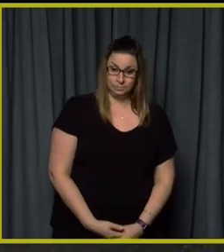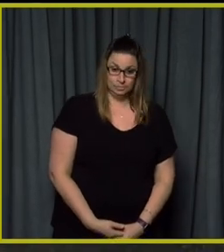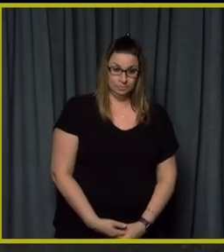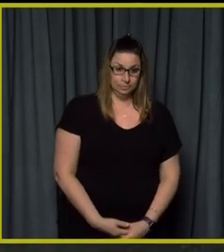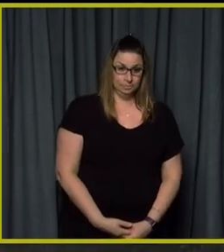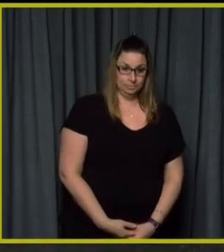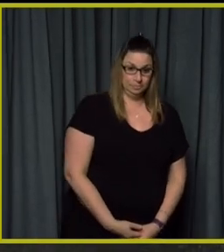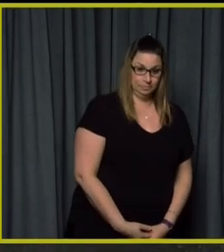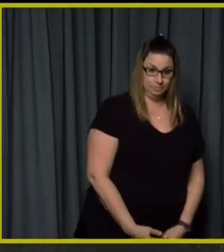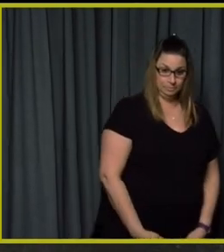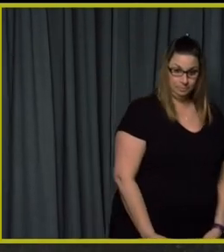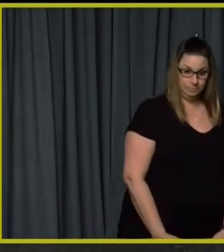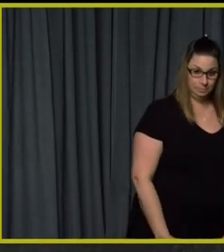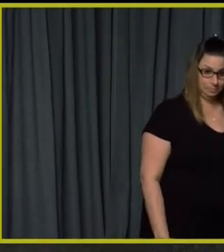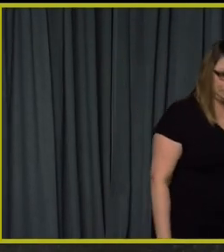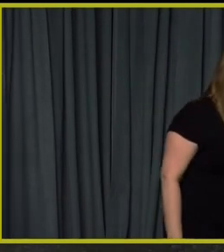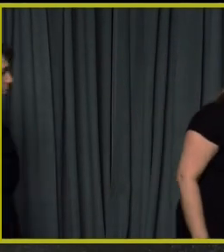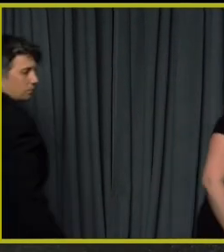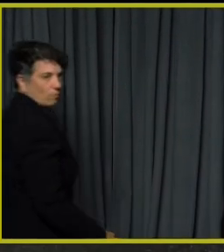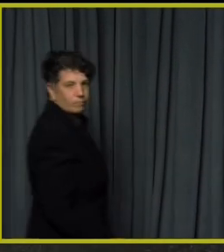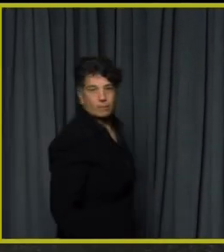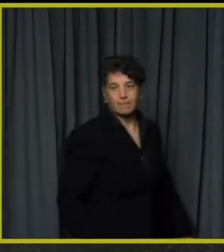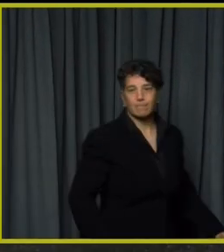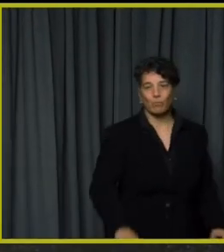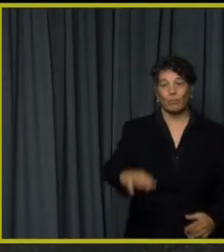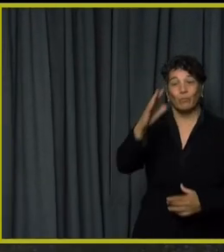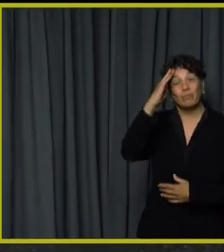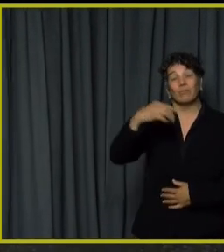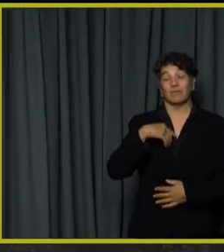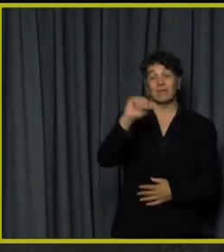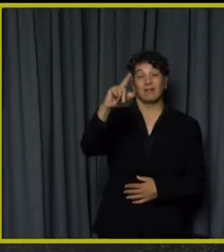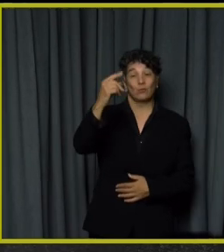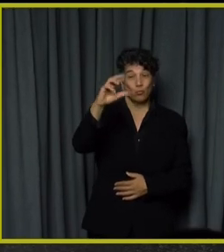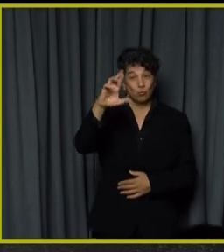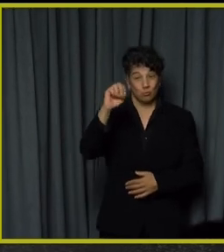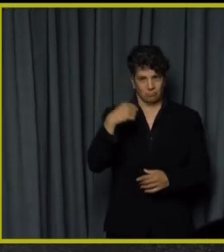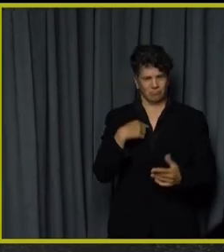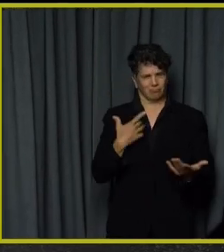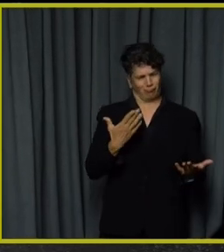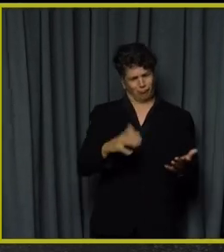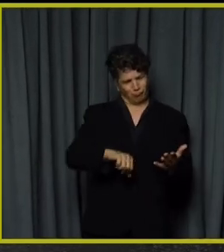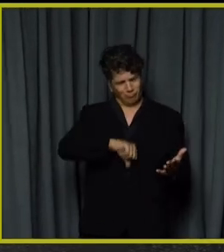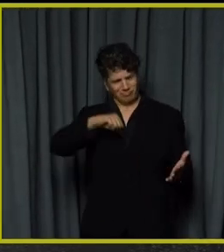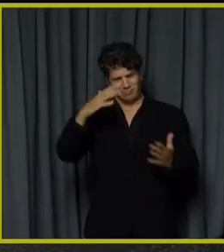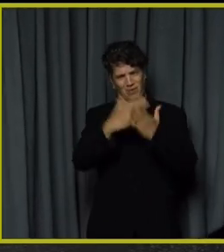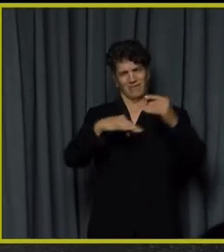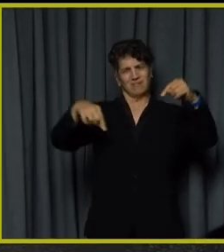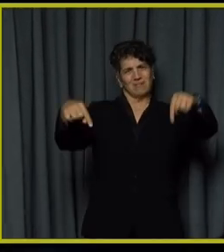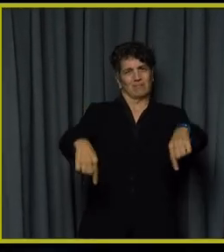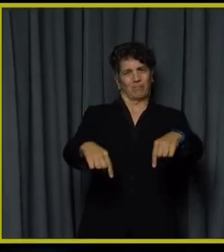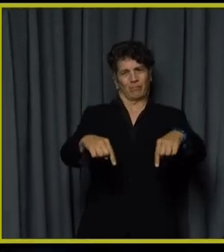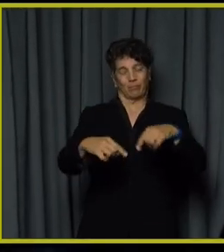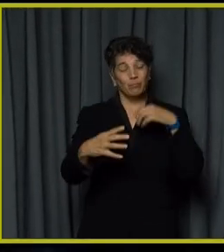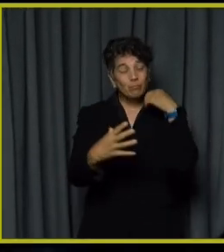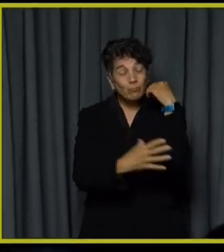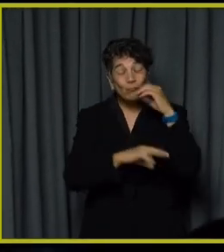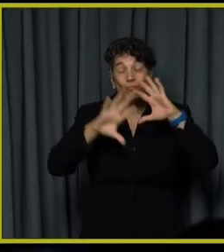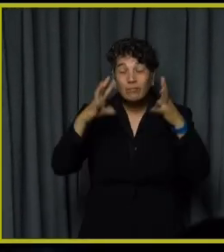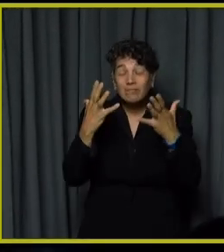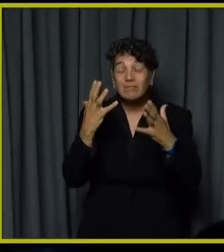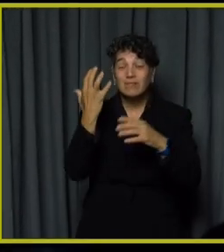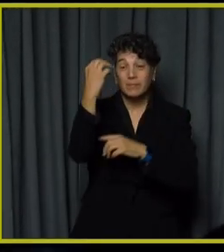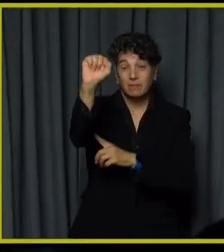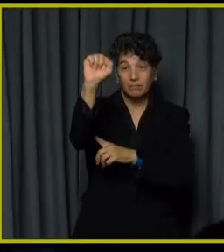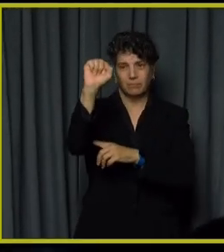Hi, I'm Al Gore, chairman of the Climate Reality Project, and I'm proud to be part of the Poor People's Campaign, a national call